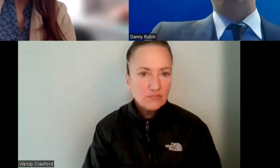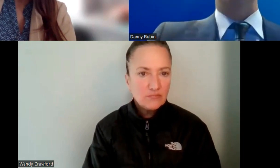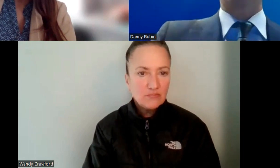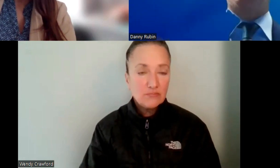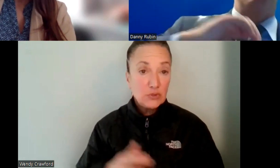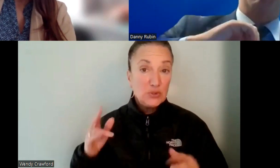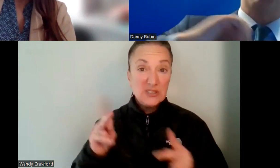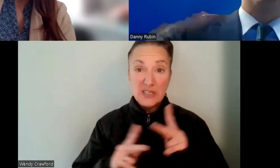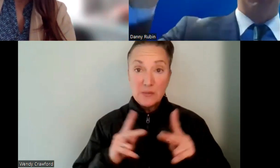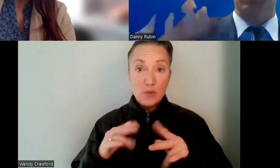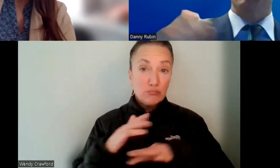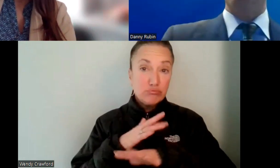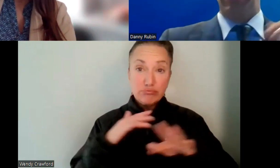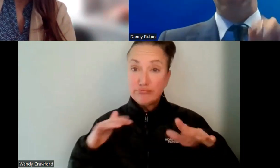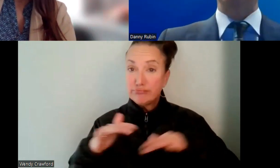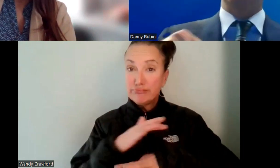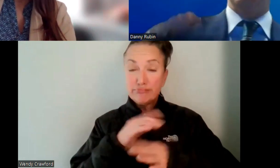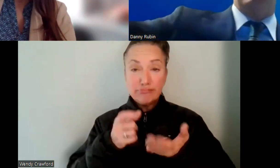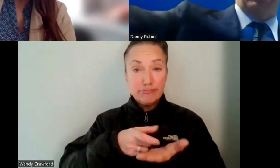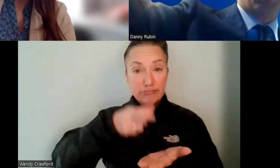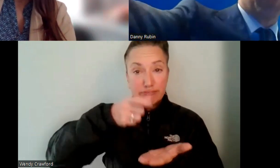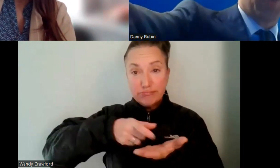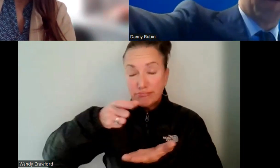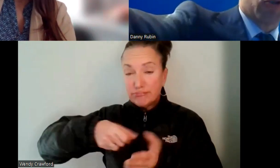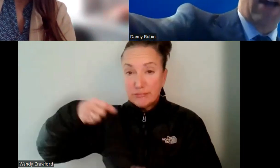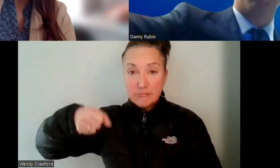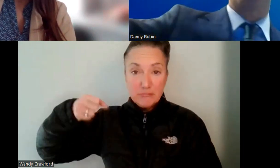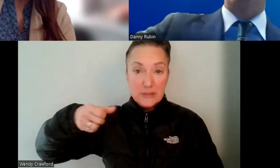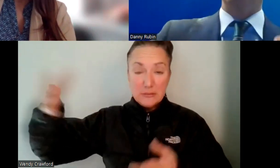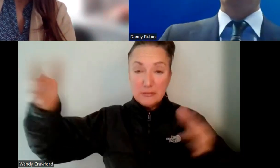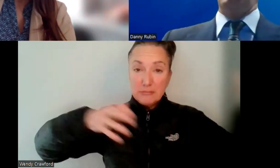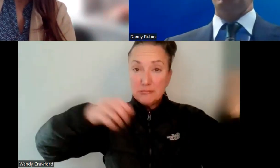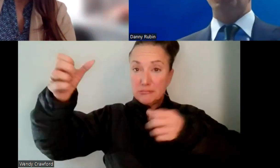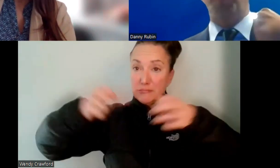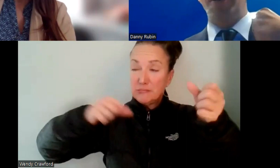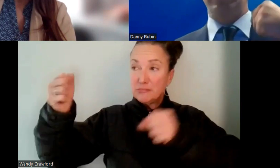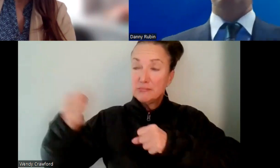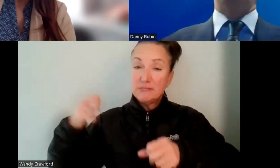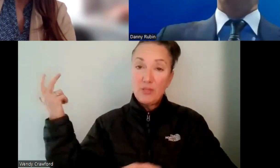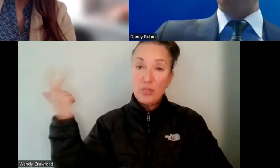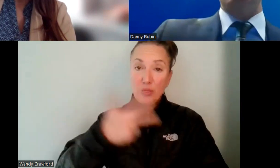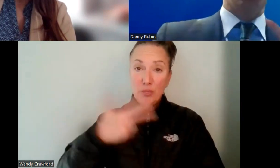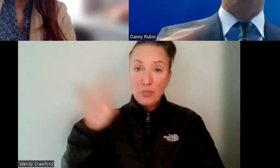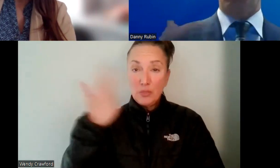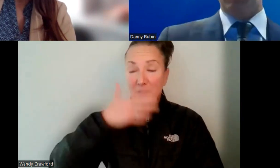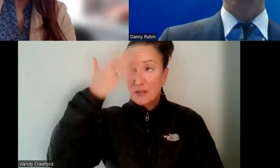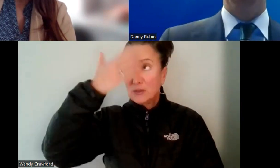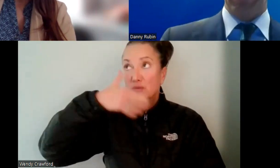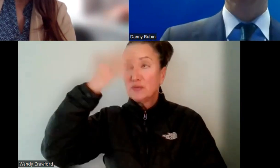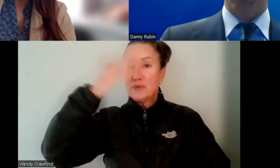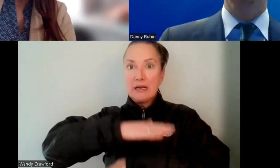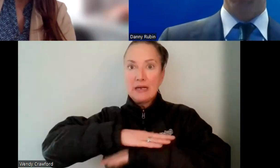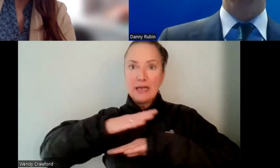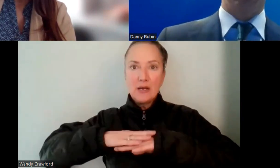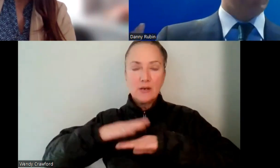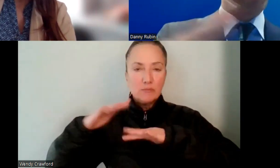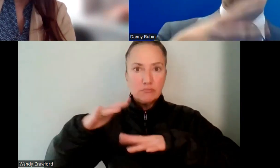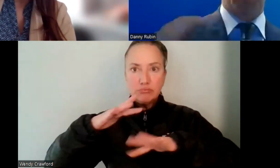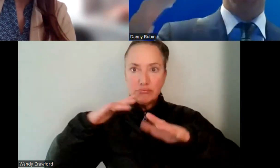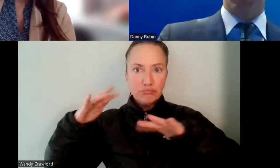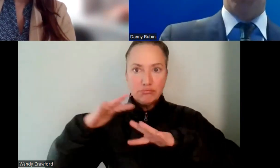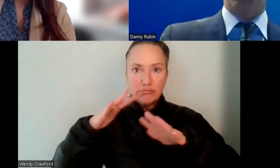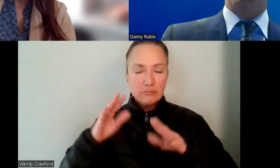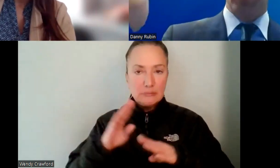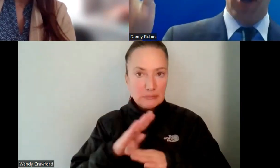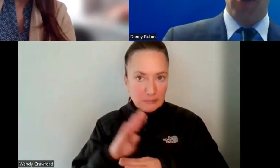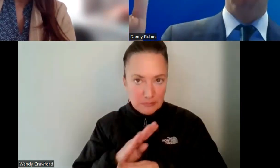running around, grabbing pills and bags and out the drive-through window and at the front counter and just lots of hectic moving around. Tell